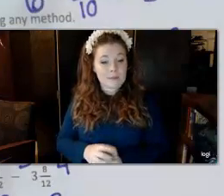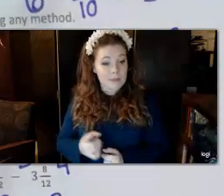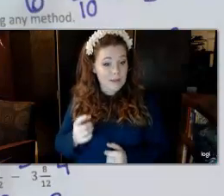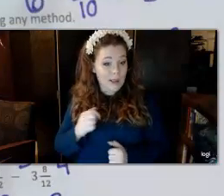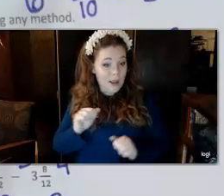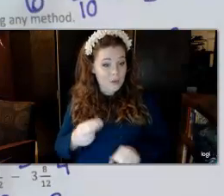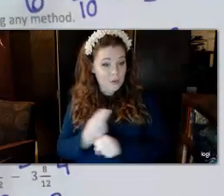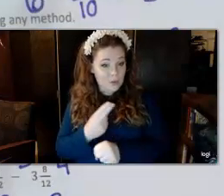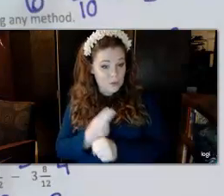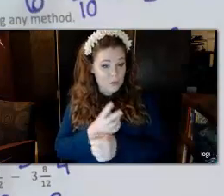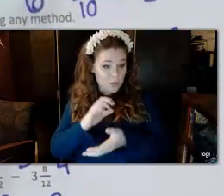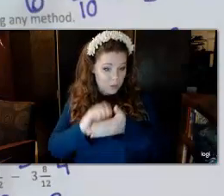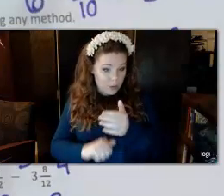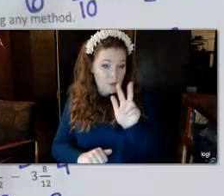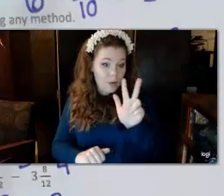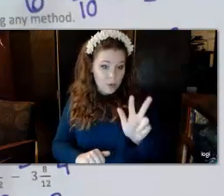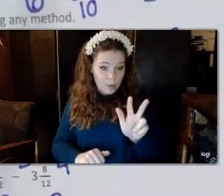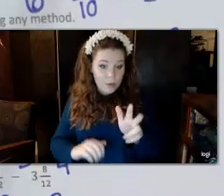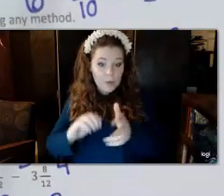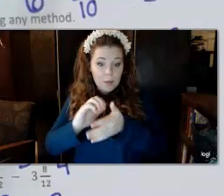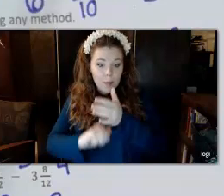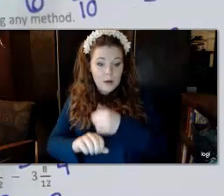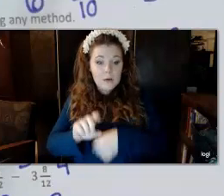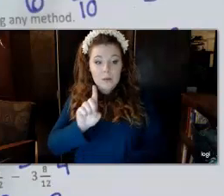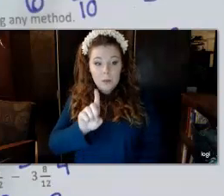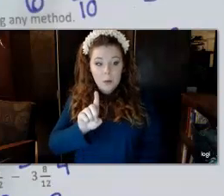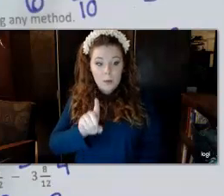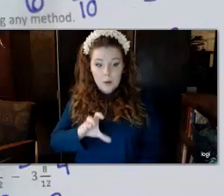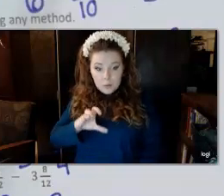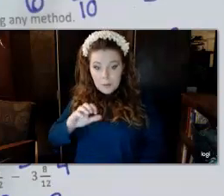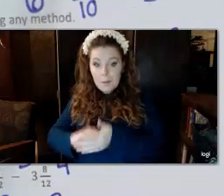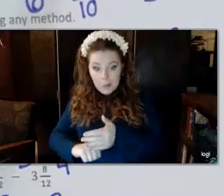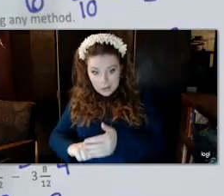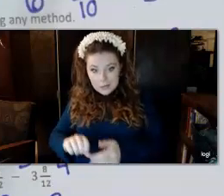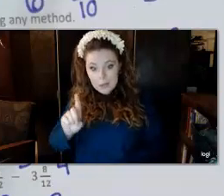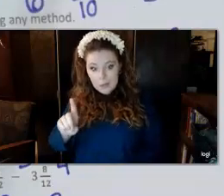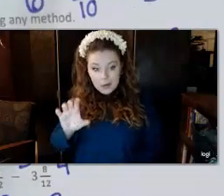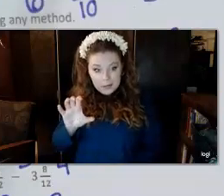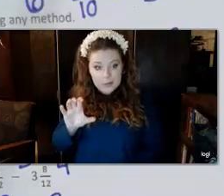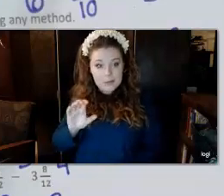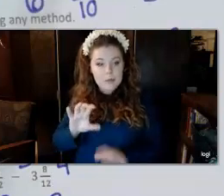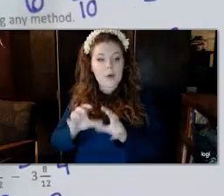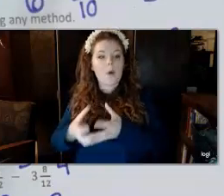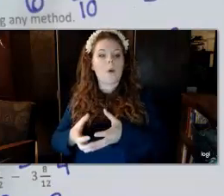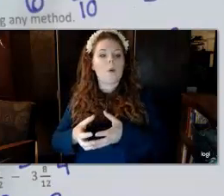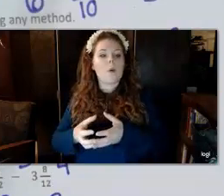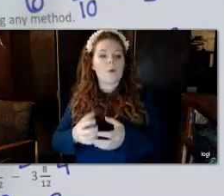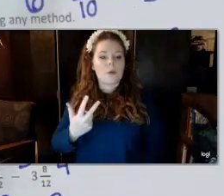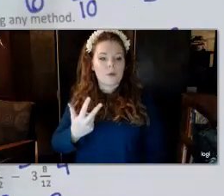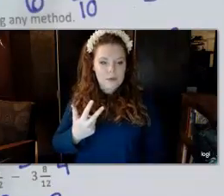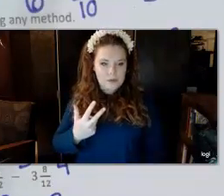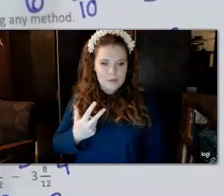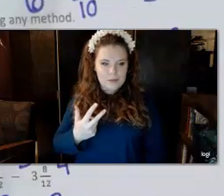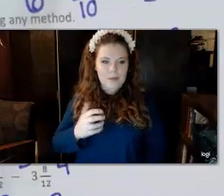able to subtract 3 and 1/100 minus 1/100 to get me a whole number 3